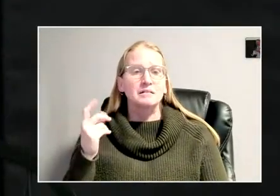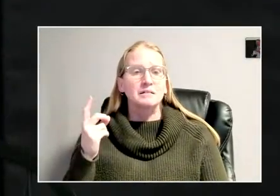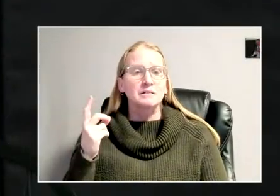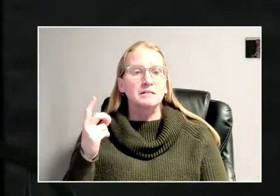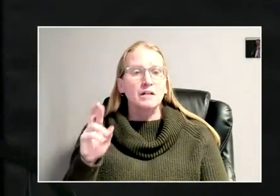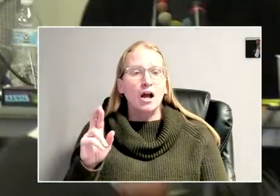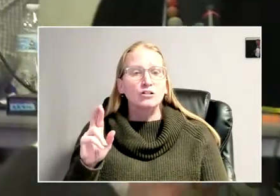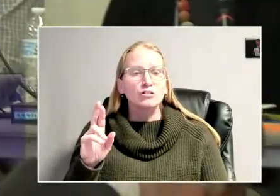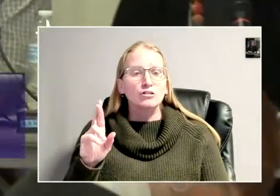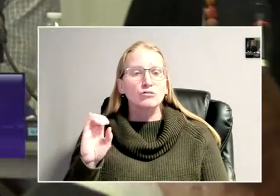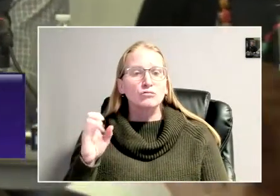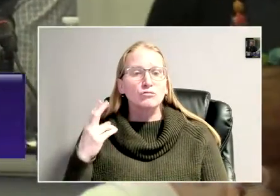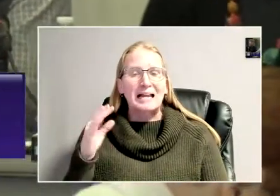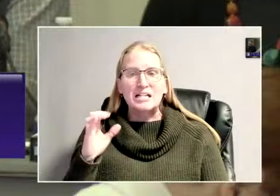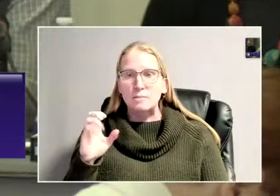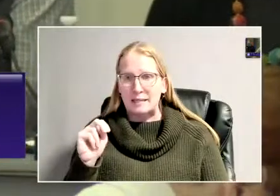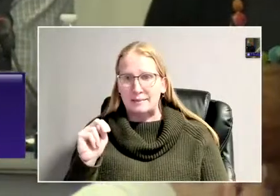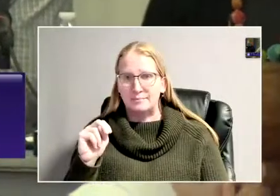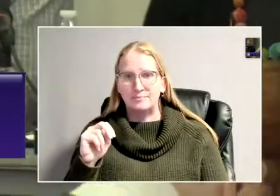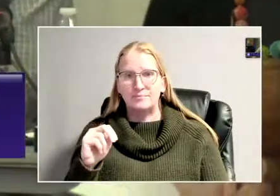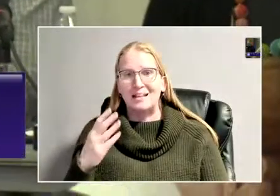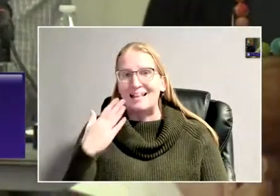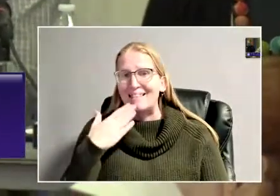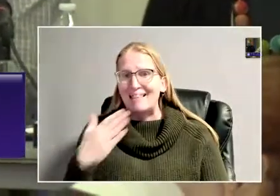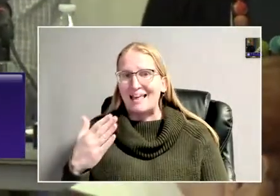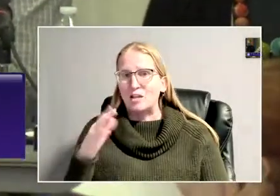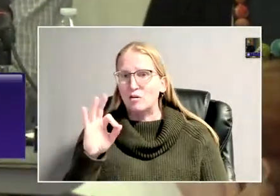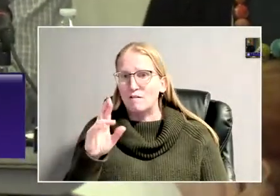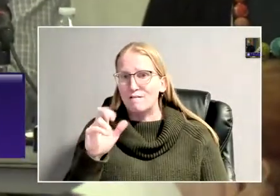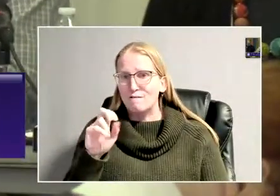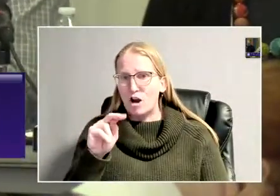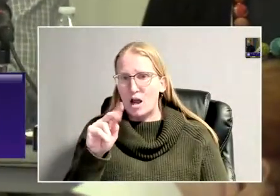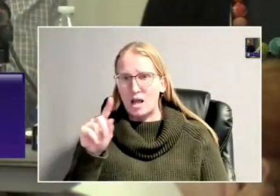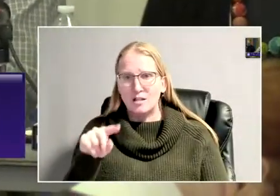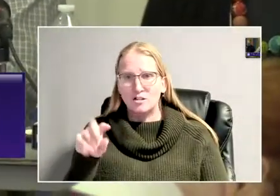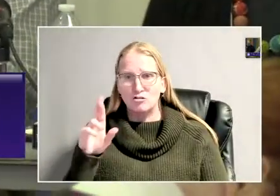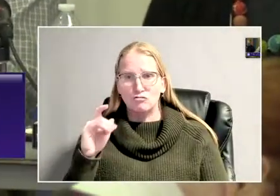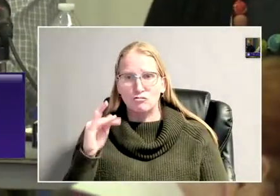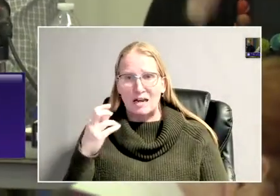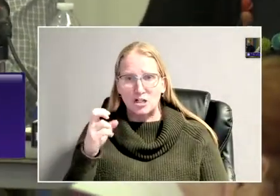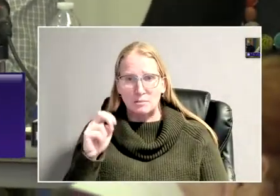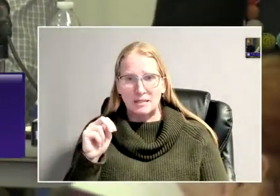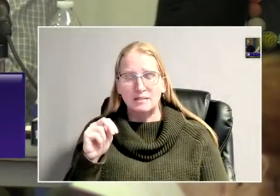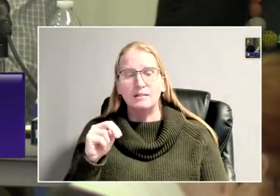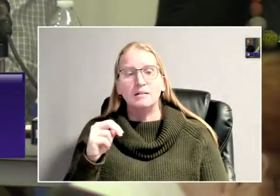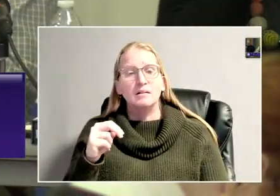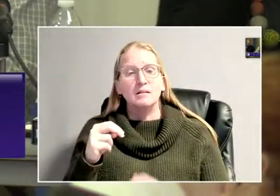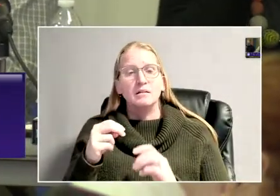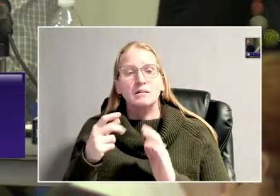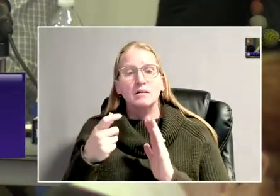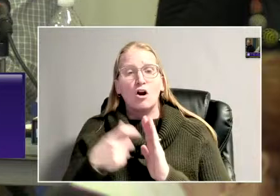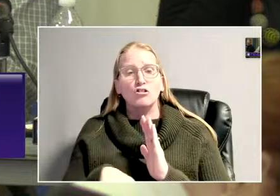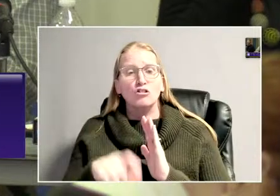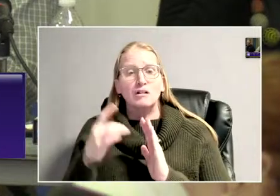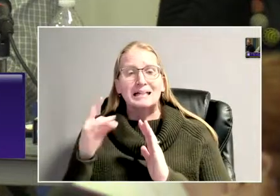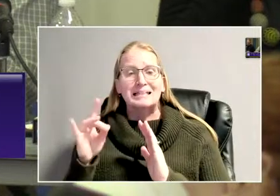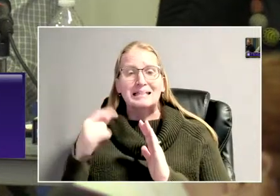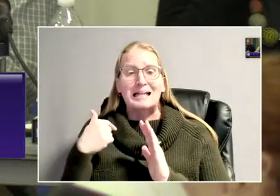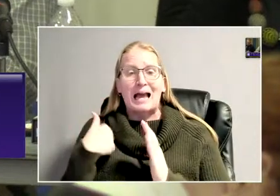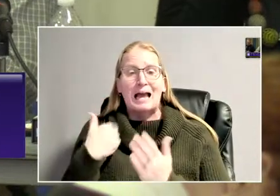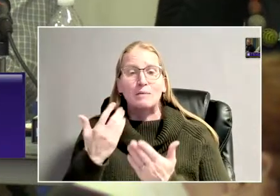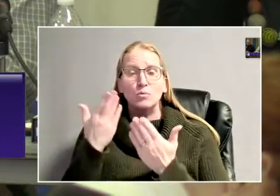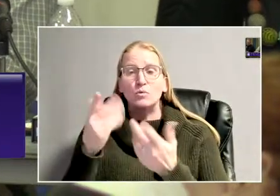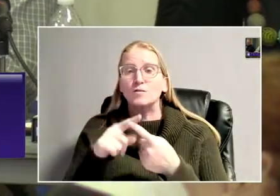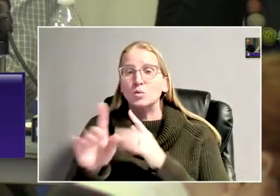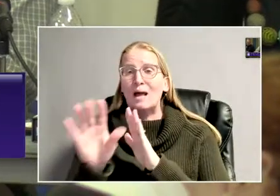Richman thank you Mr moderator France reesman District 8 I move to elect or appoint representatives to